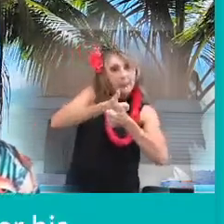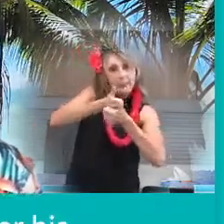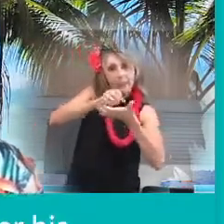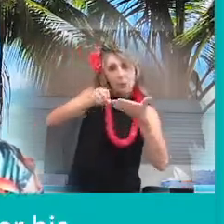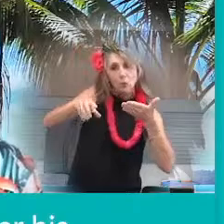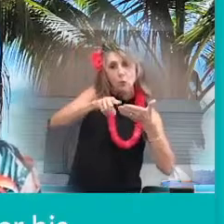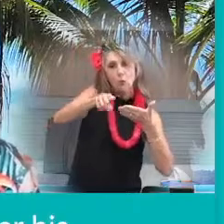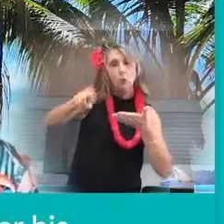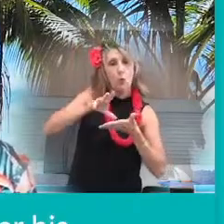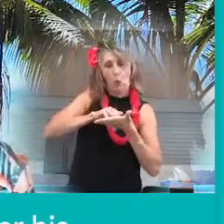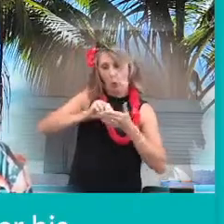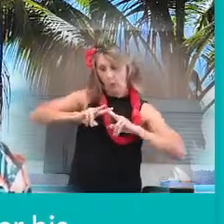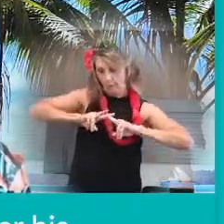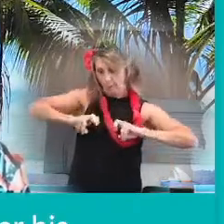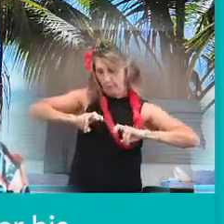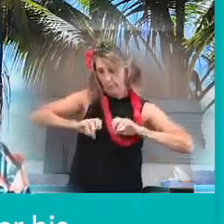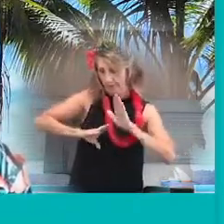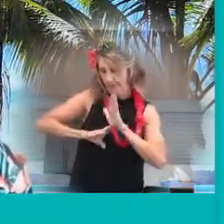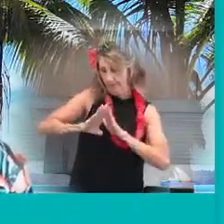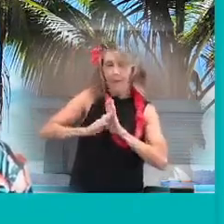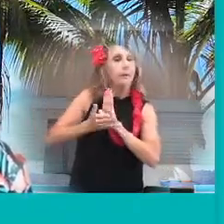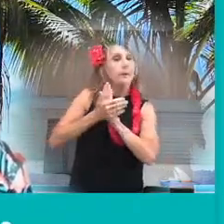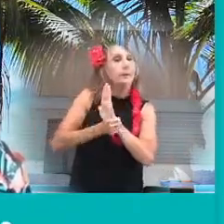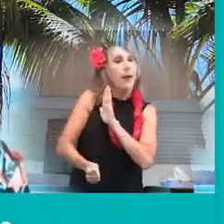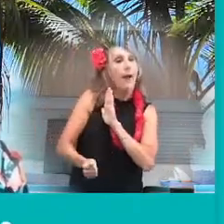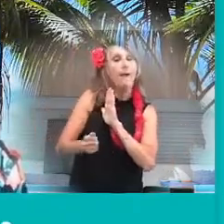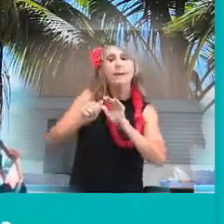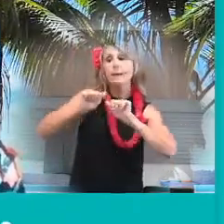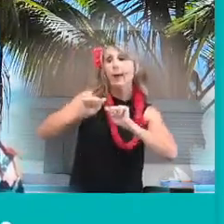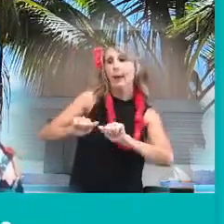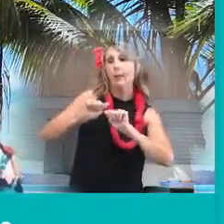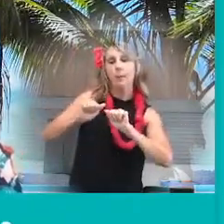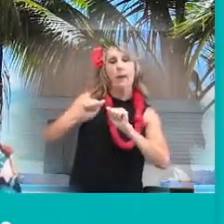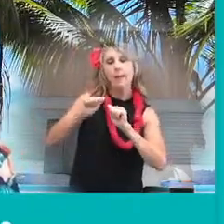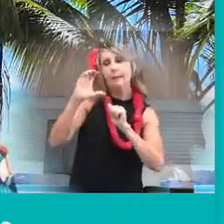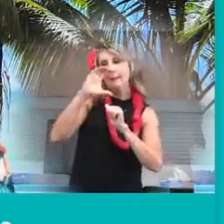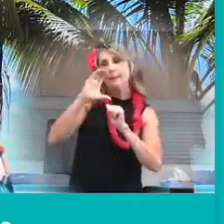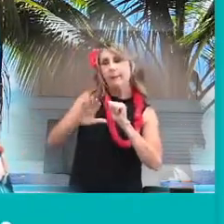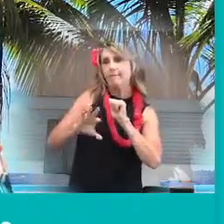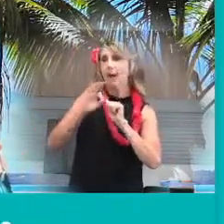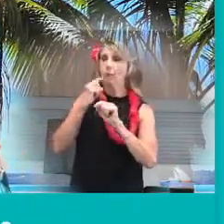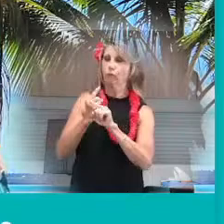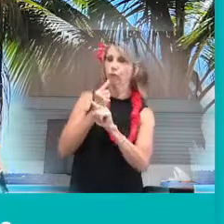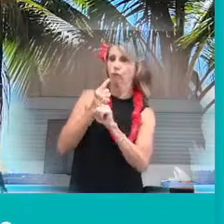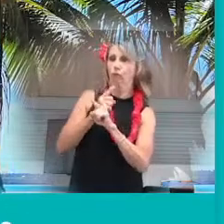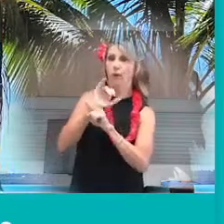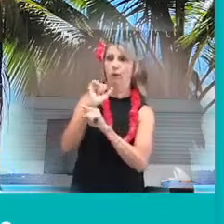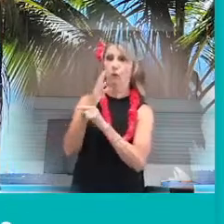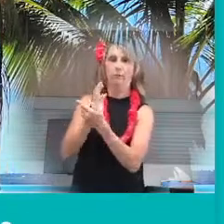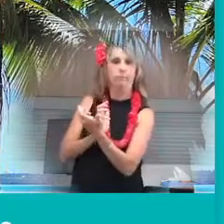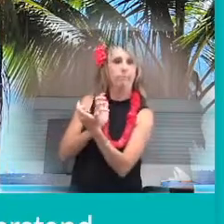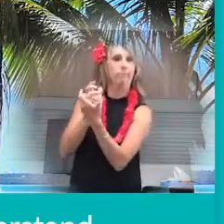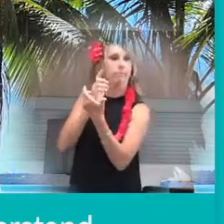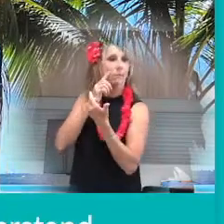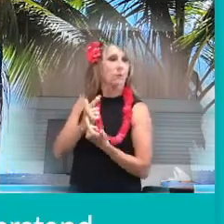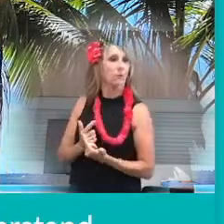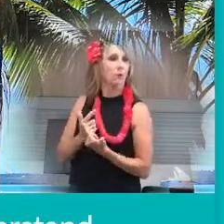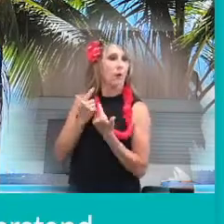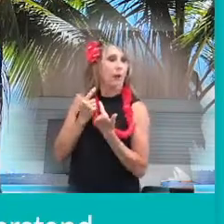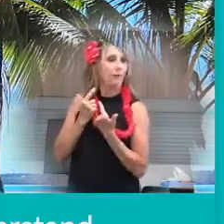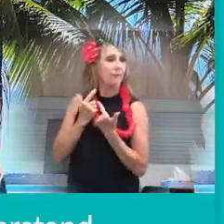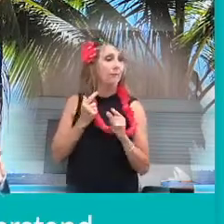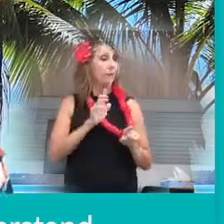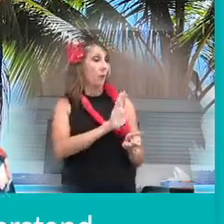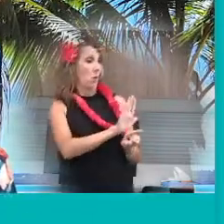her talents and to discover his or her vocation in life. Your actions have taught